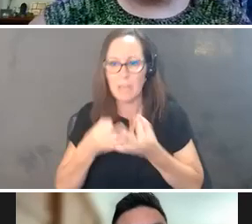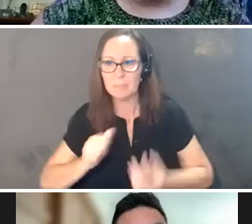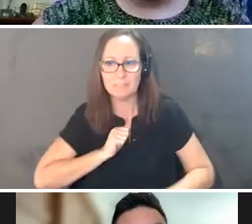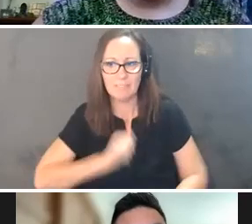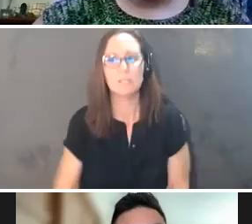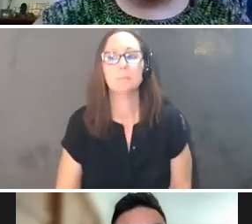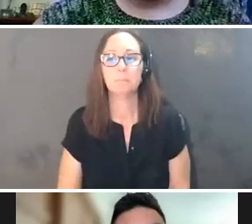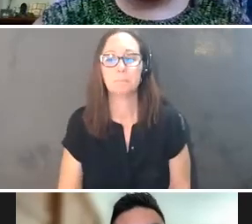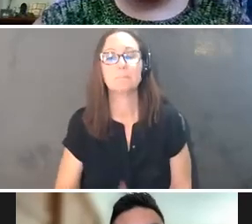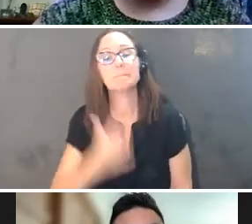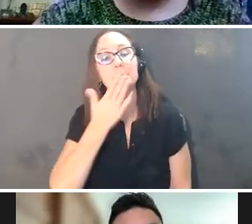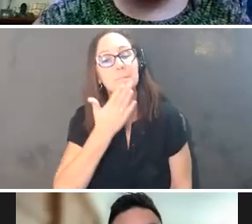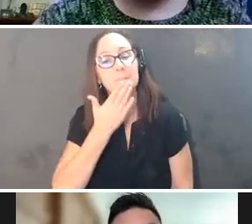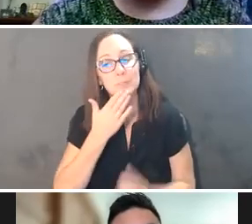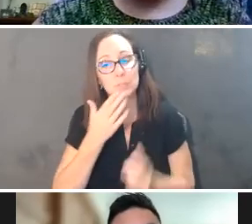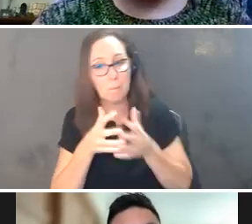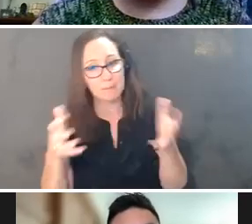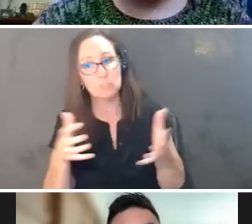Thank you so much.